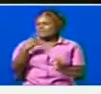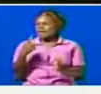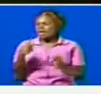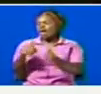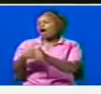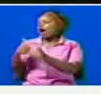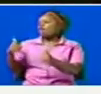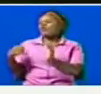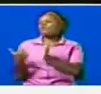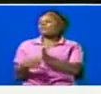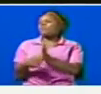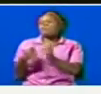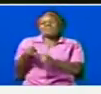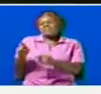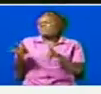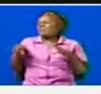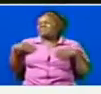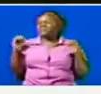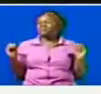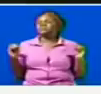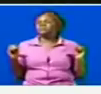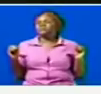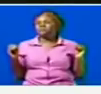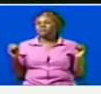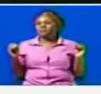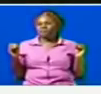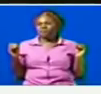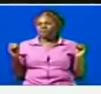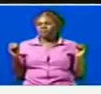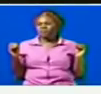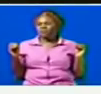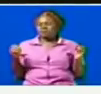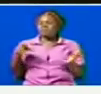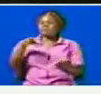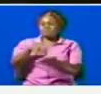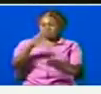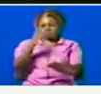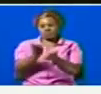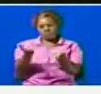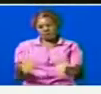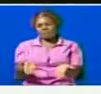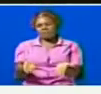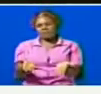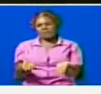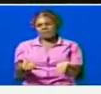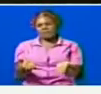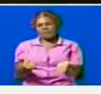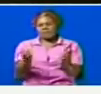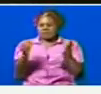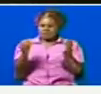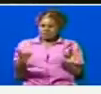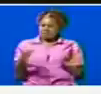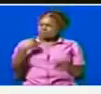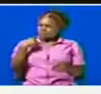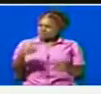keep away from trouble, but that has not been the case. So that is the situation here on the ground. So even if they have been